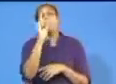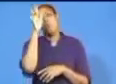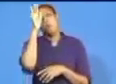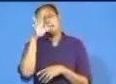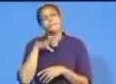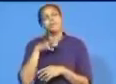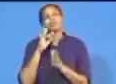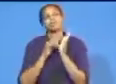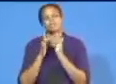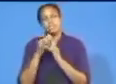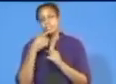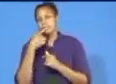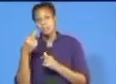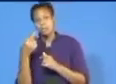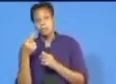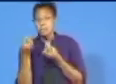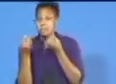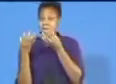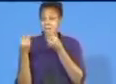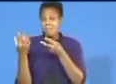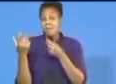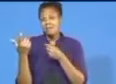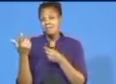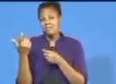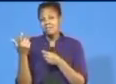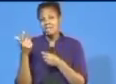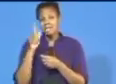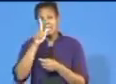Jesus said there were many lepers in Israel.